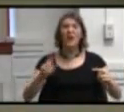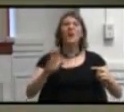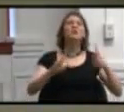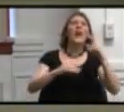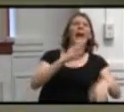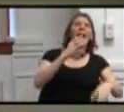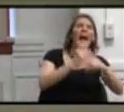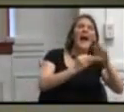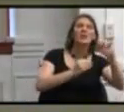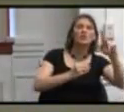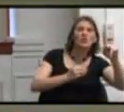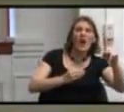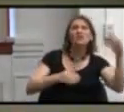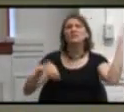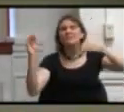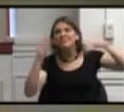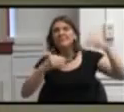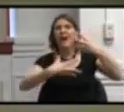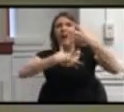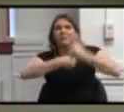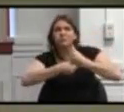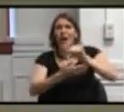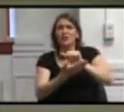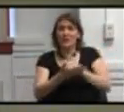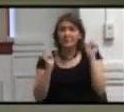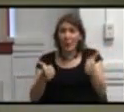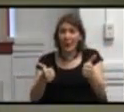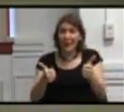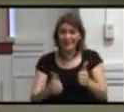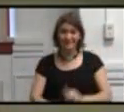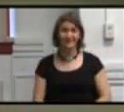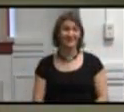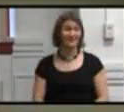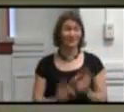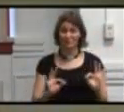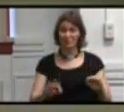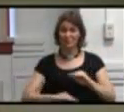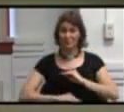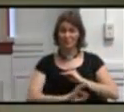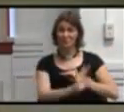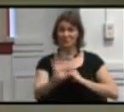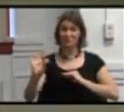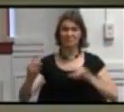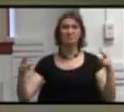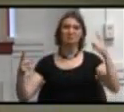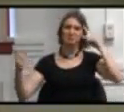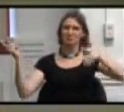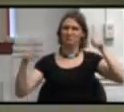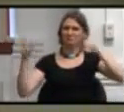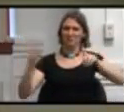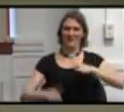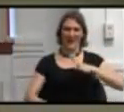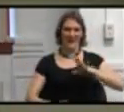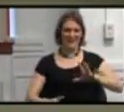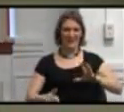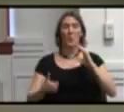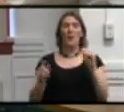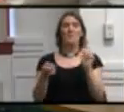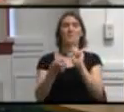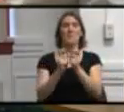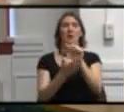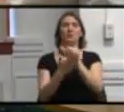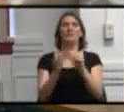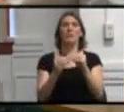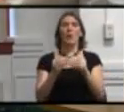move that? Girl, and guys can get home for dinner? All right, is that okay with everybody on the board as well? Great. Sounds good. Very good. So we'll make that change